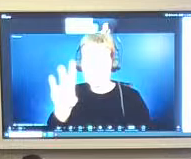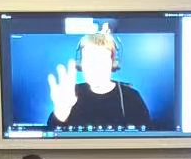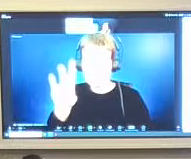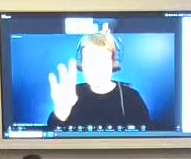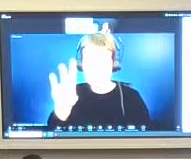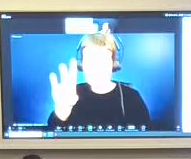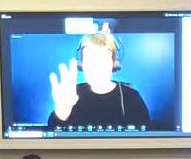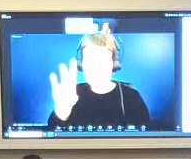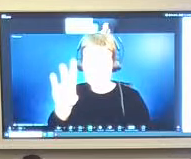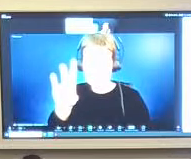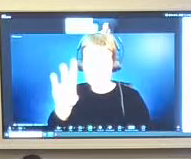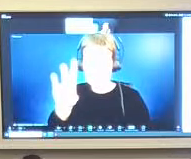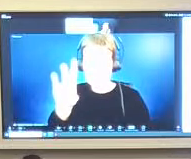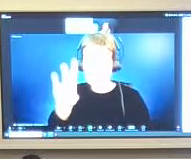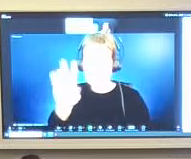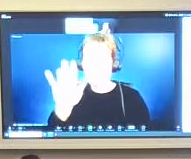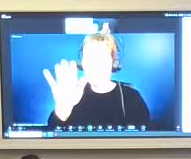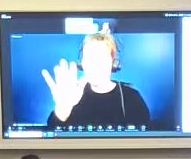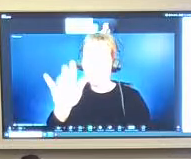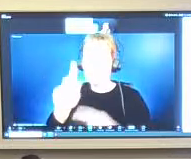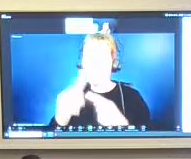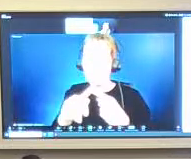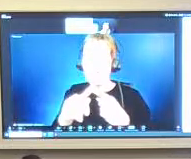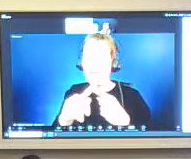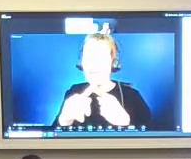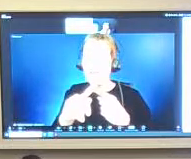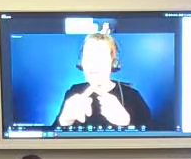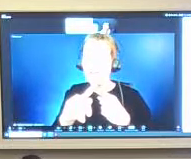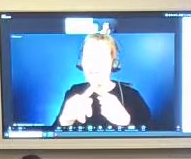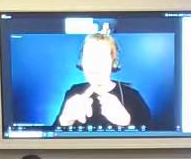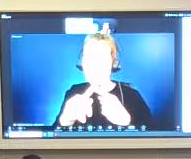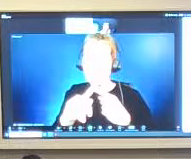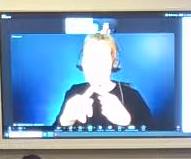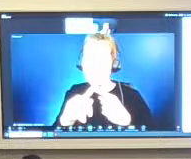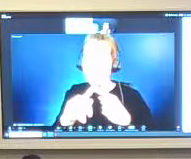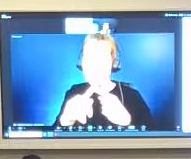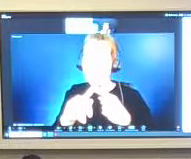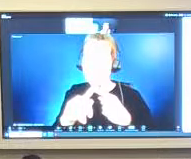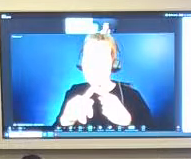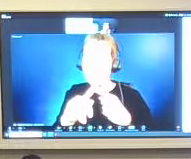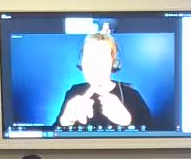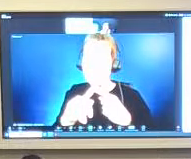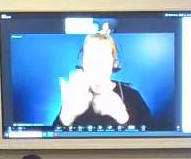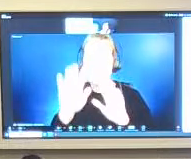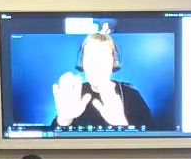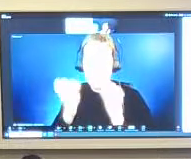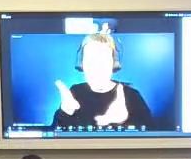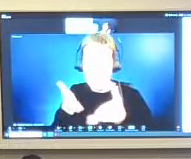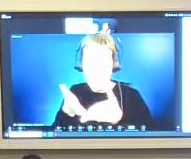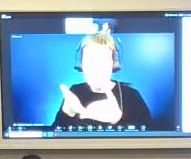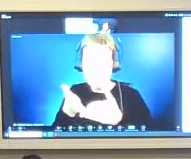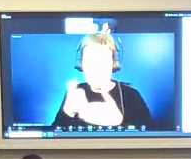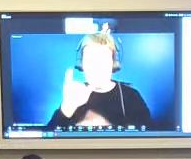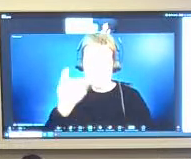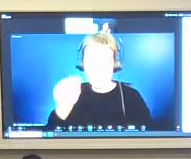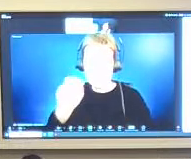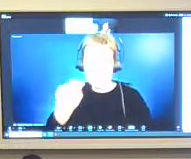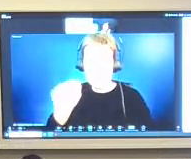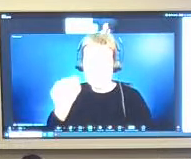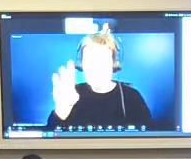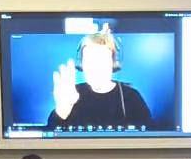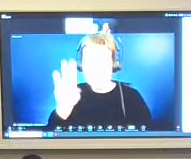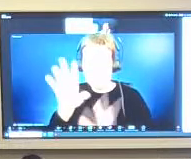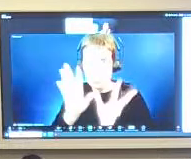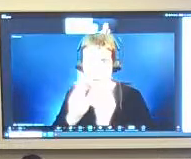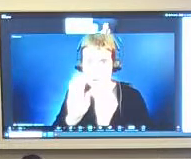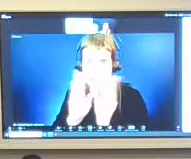My requests for our meetings are that people come to the meetings physically